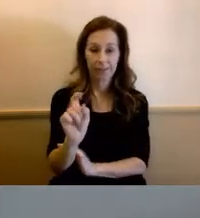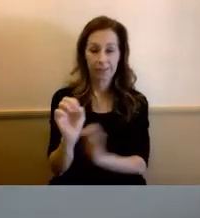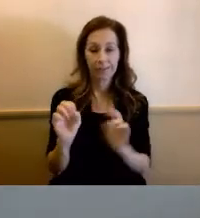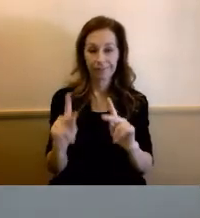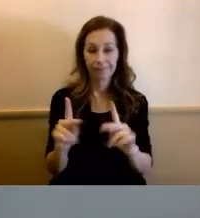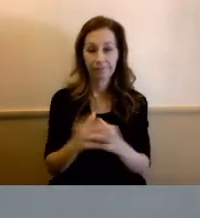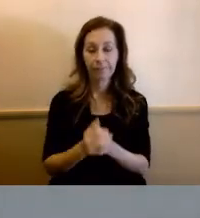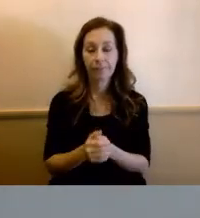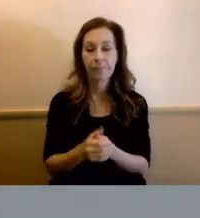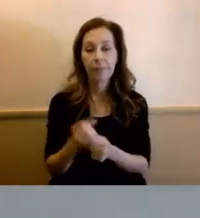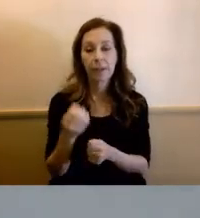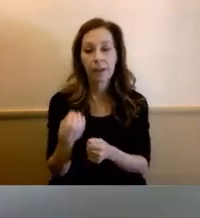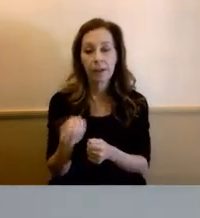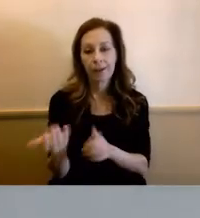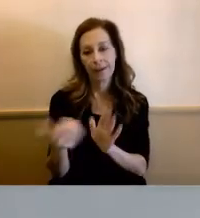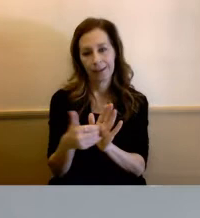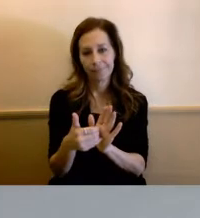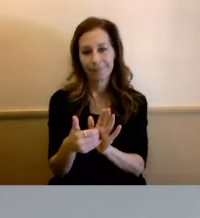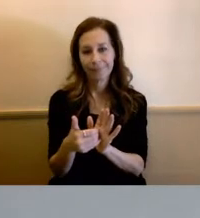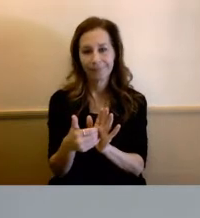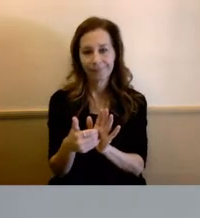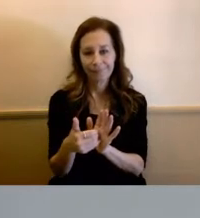So again,